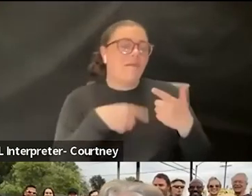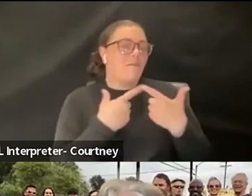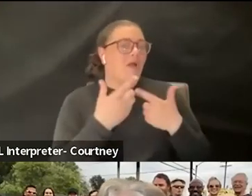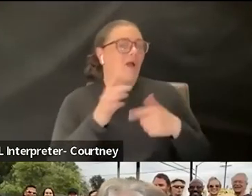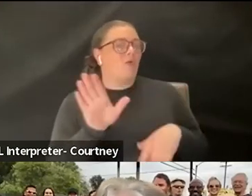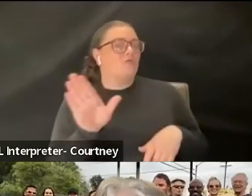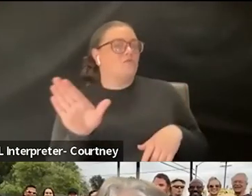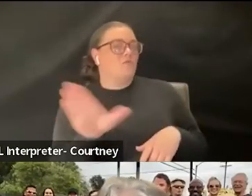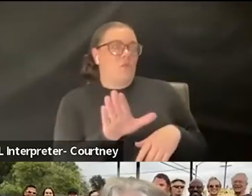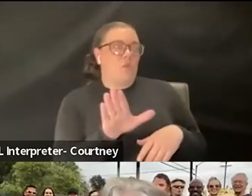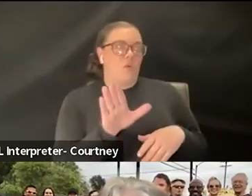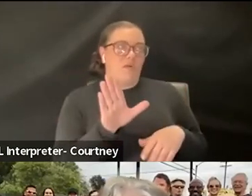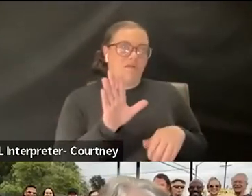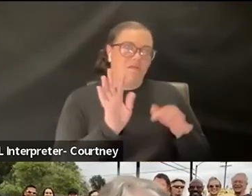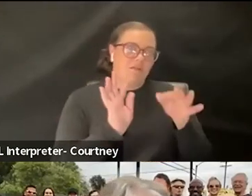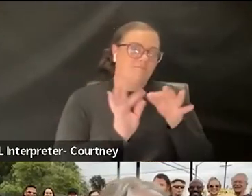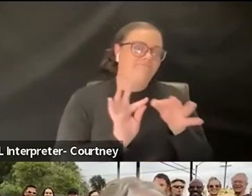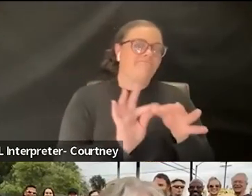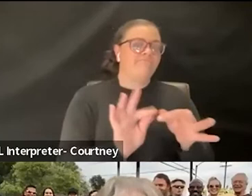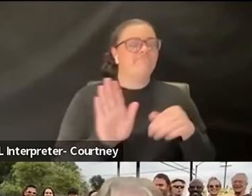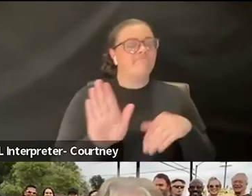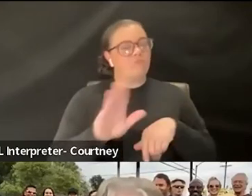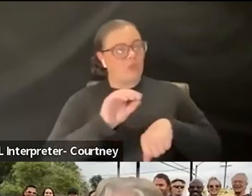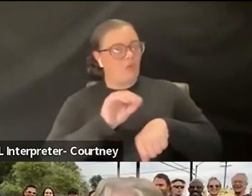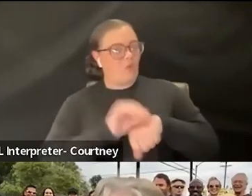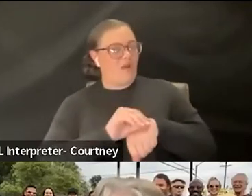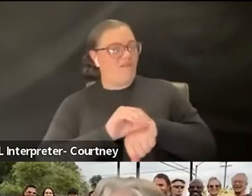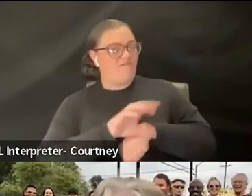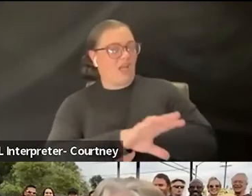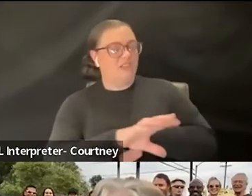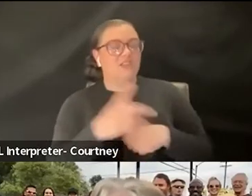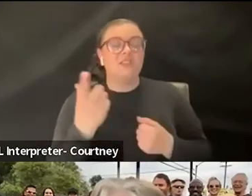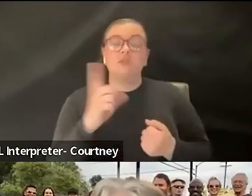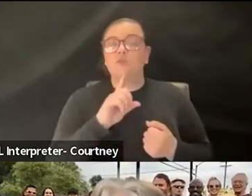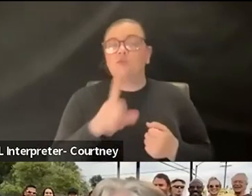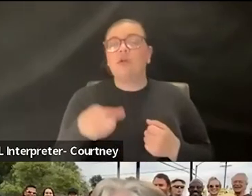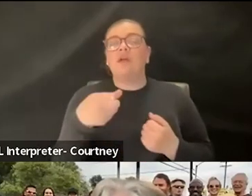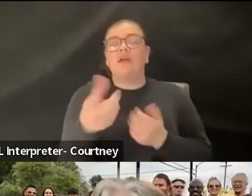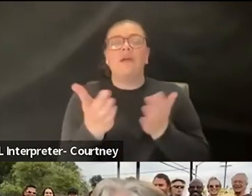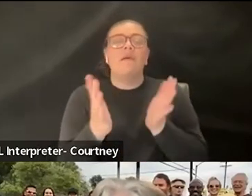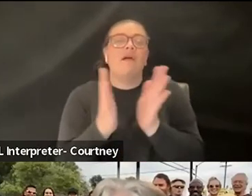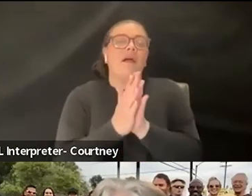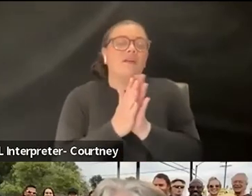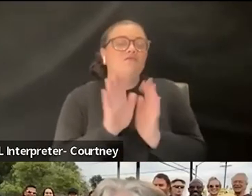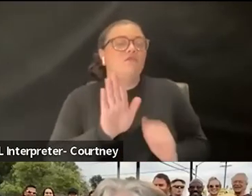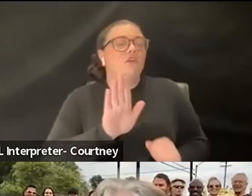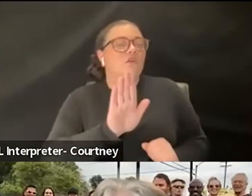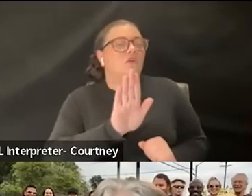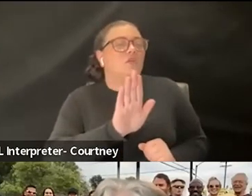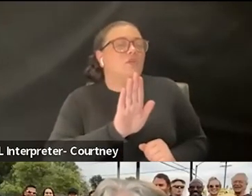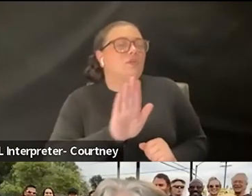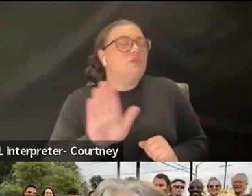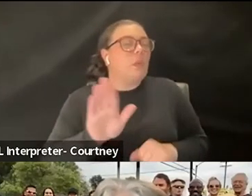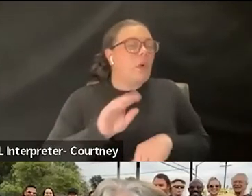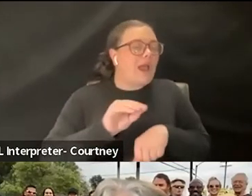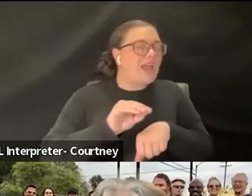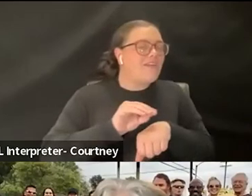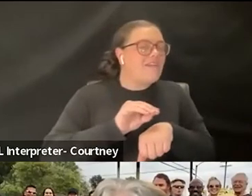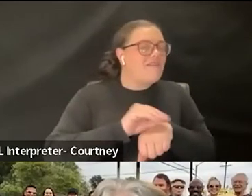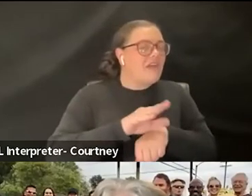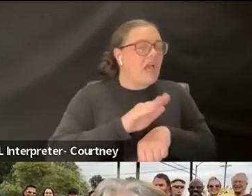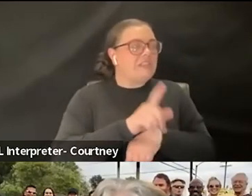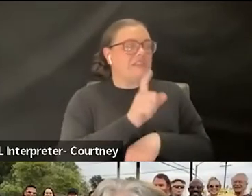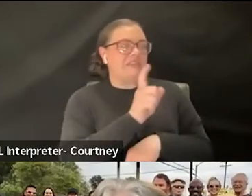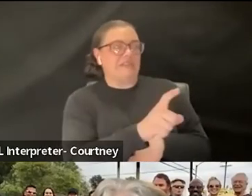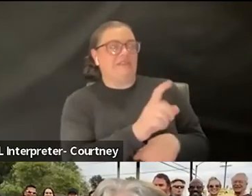as we've gone in the conversation, your words of advice to workers looking to unionize, they're not part of a union yet.